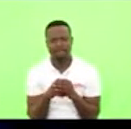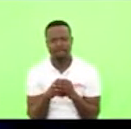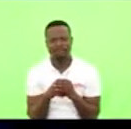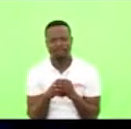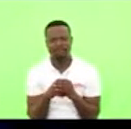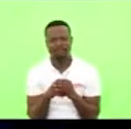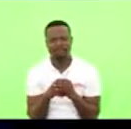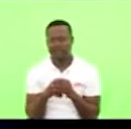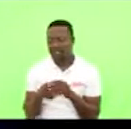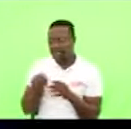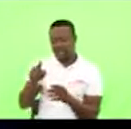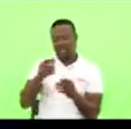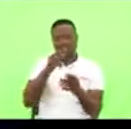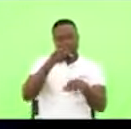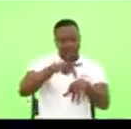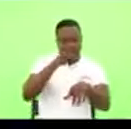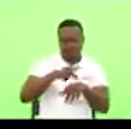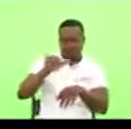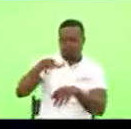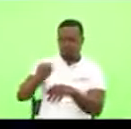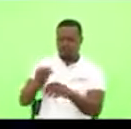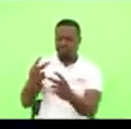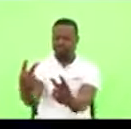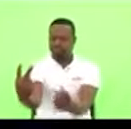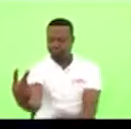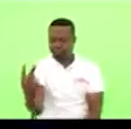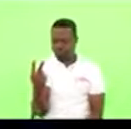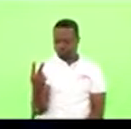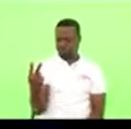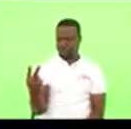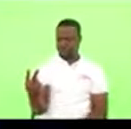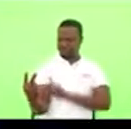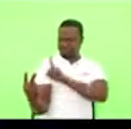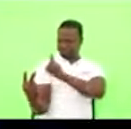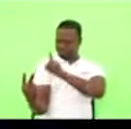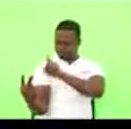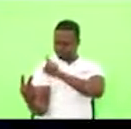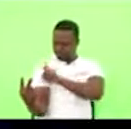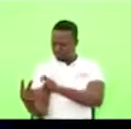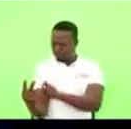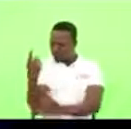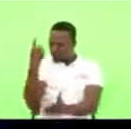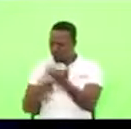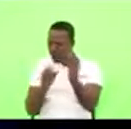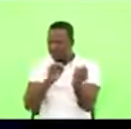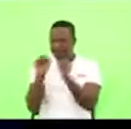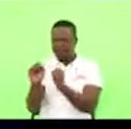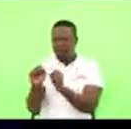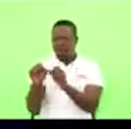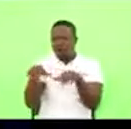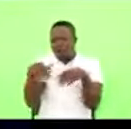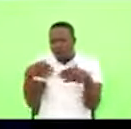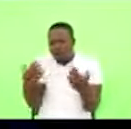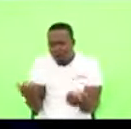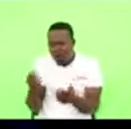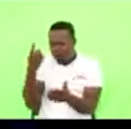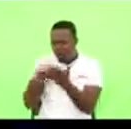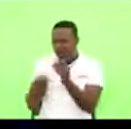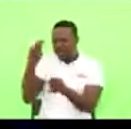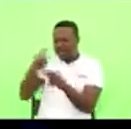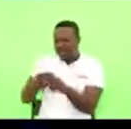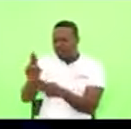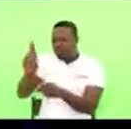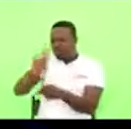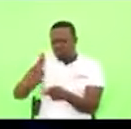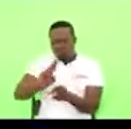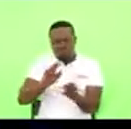They had Peter and John brought before them and began to question them. By what power or what name did you